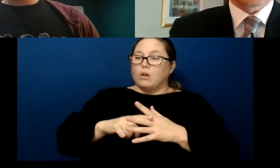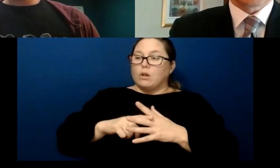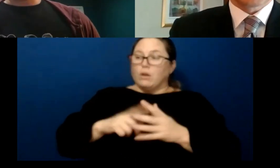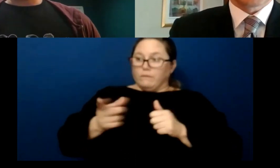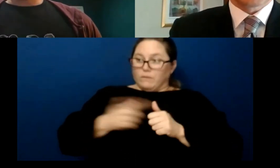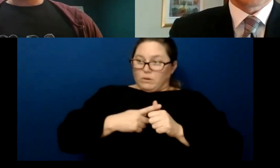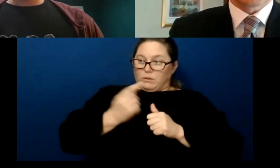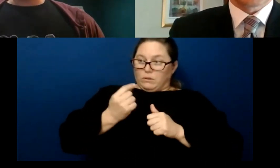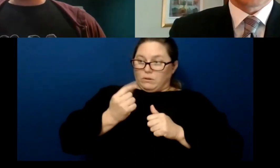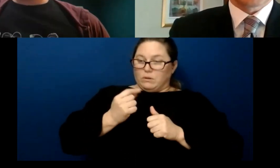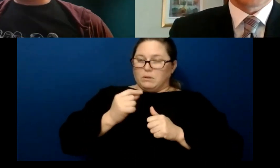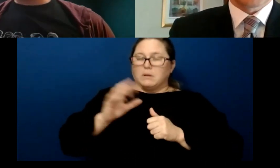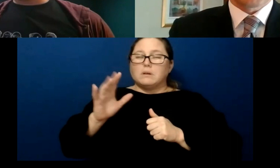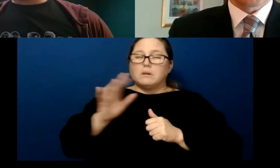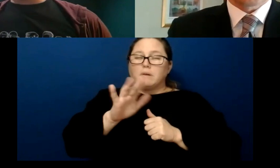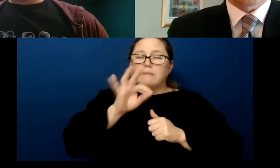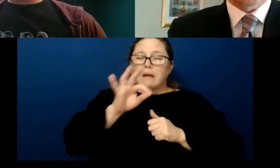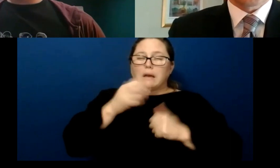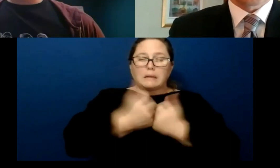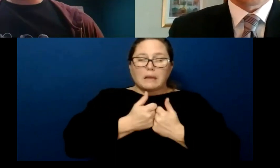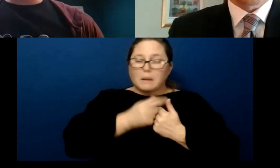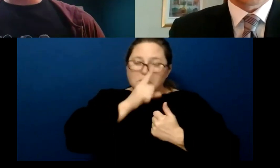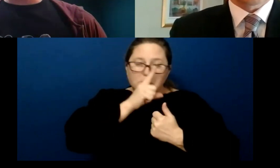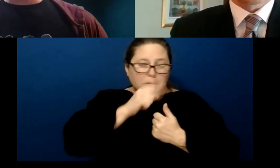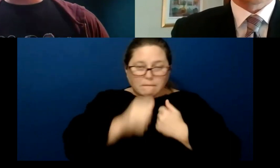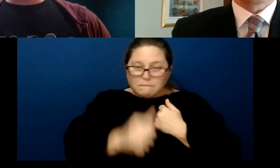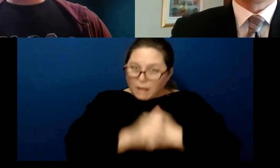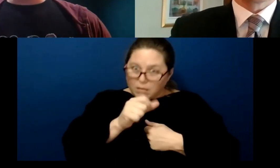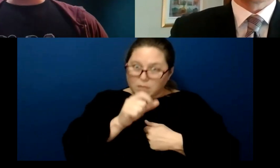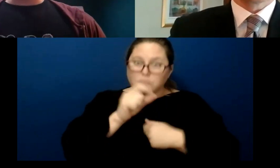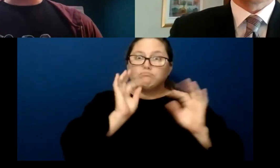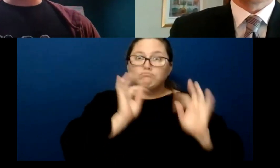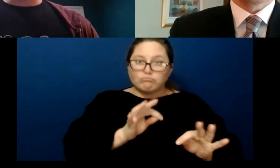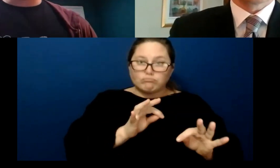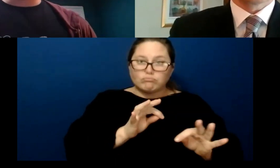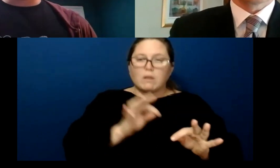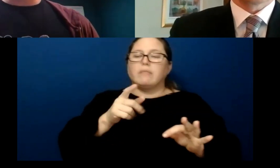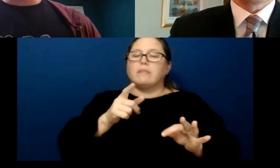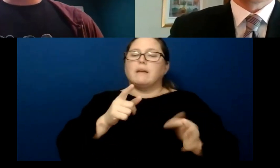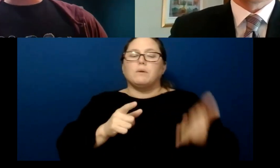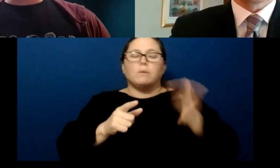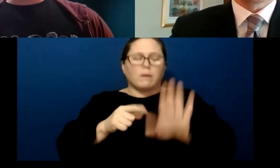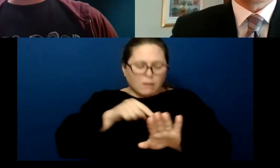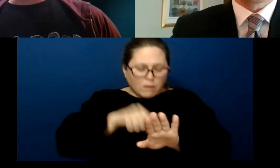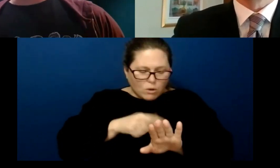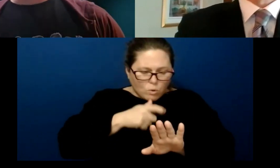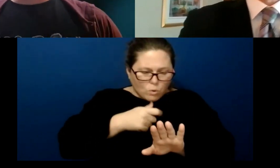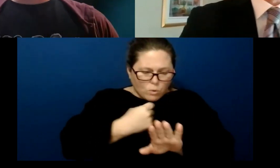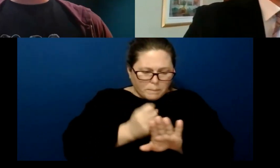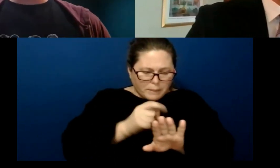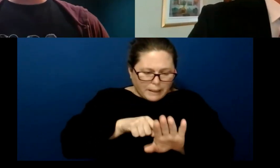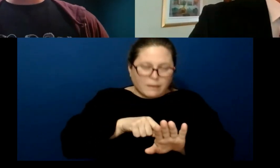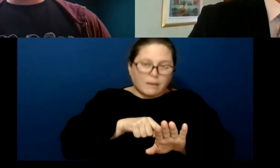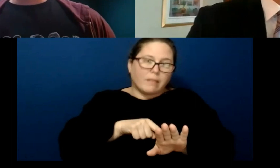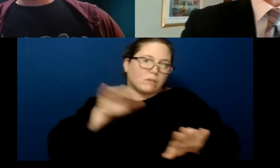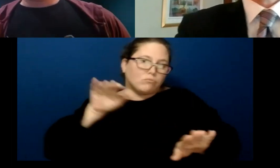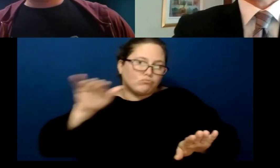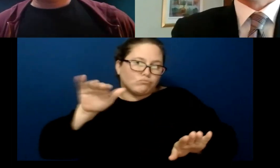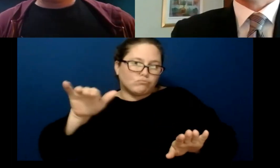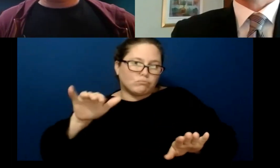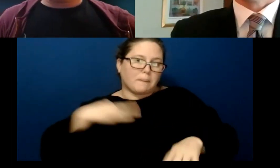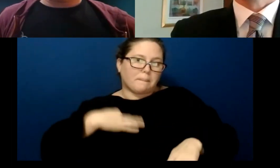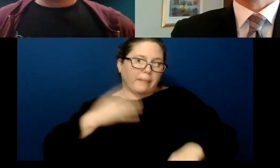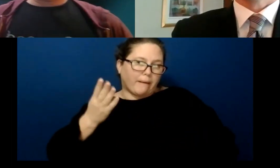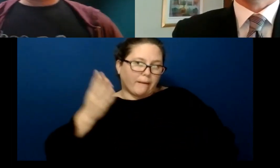violent, and start to follow the breadcrumbs to see who works on those games and how you can get integrated into those organizations. Thank